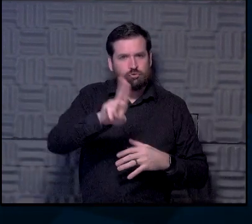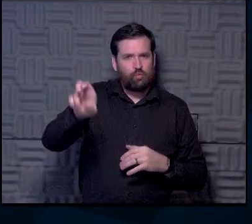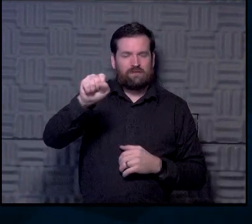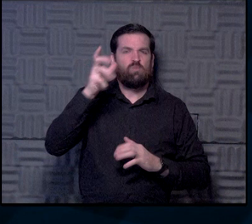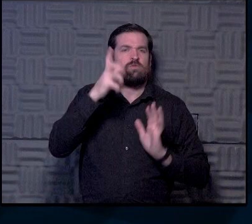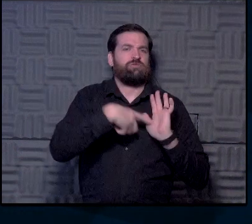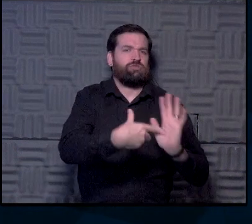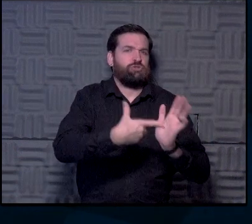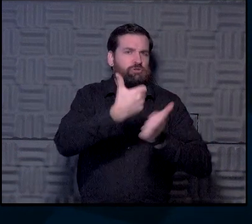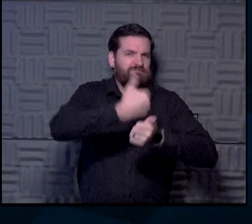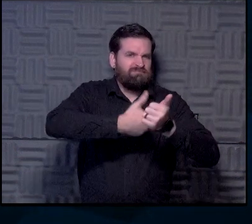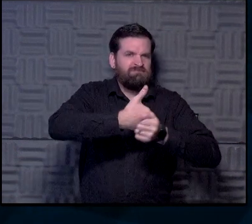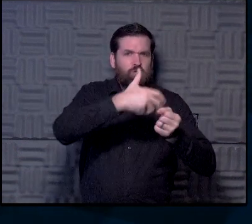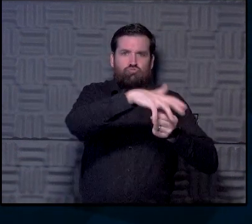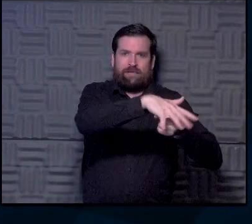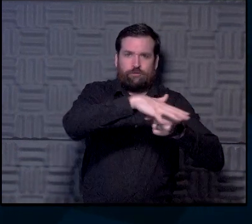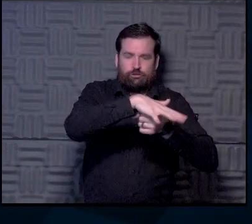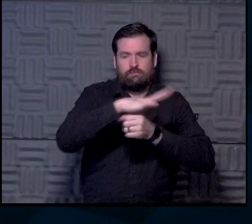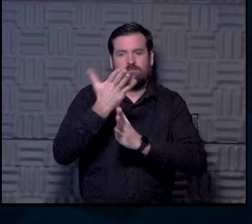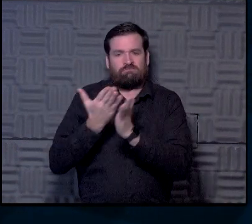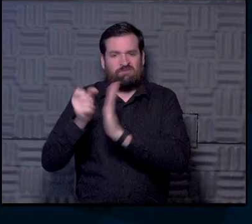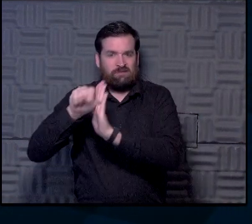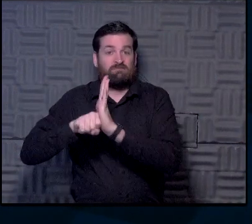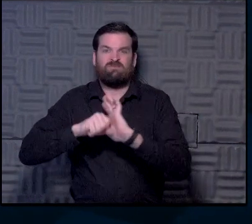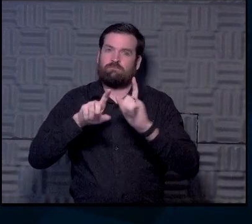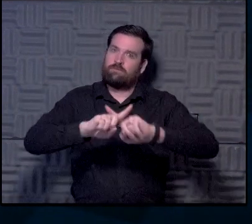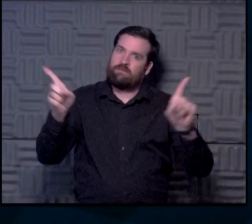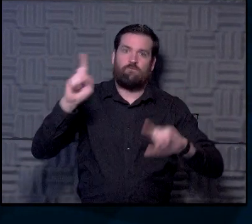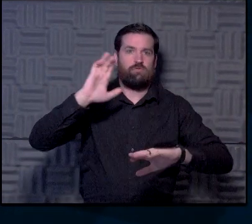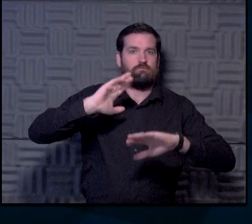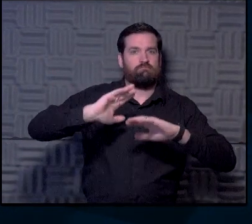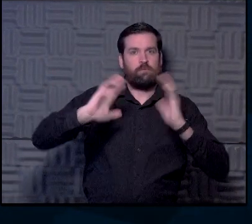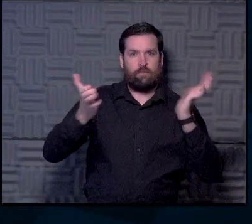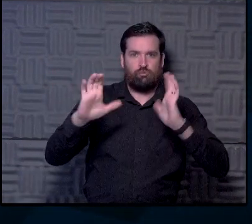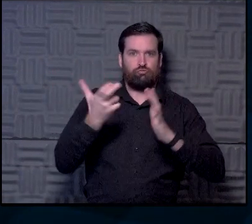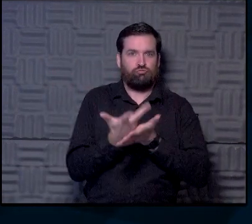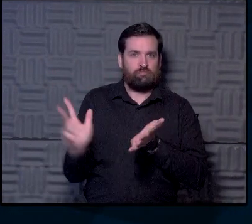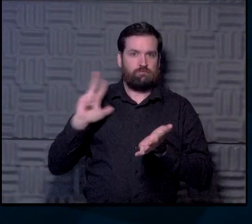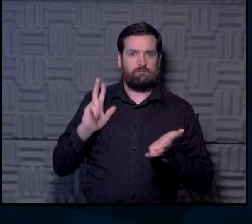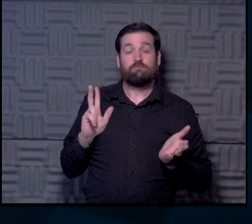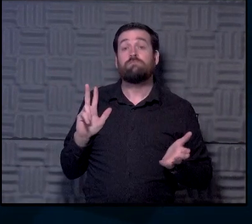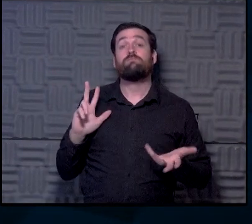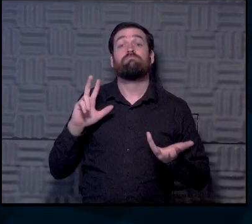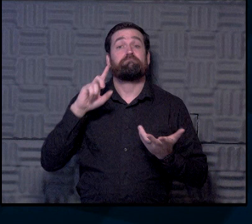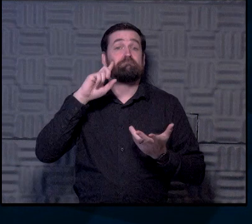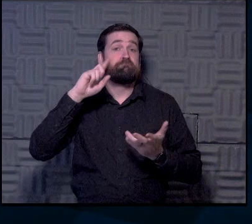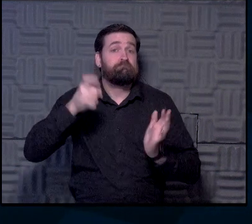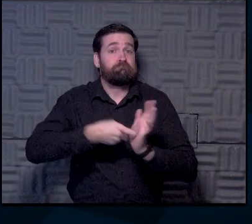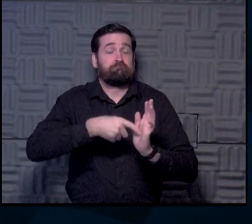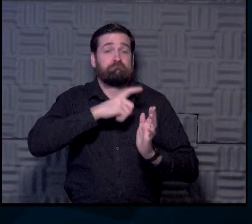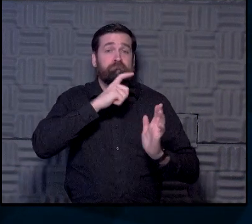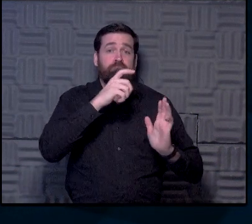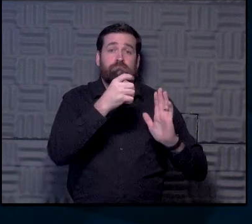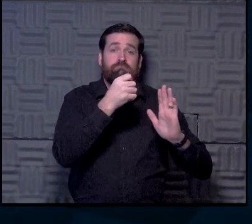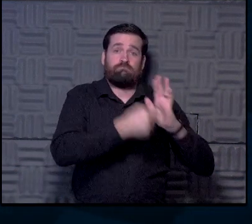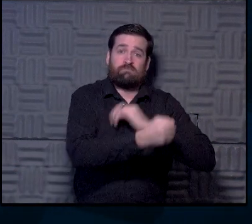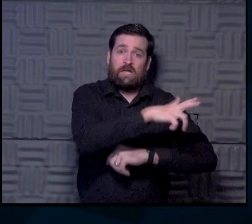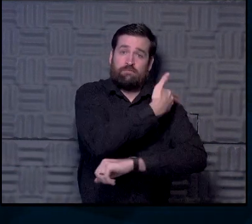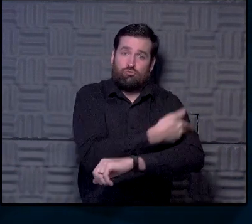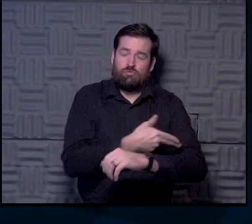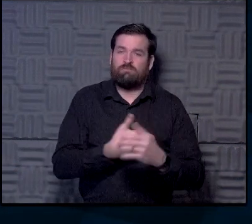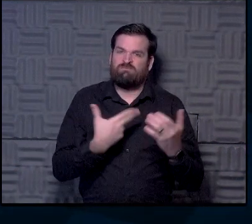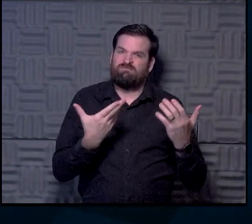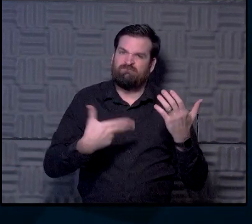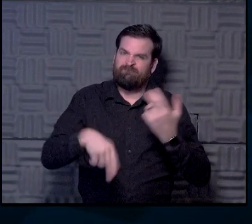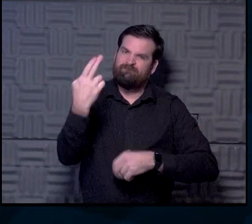there are really some differences from even 2 or 3 weeks ago. The hospitalization values you can see are the highest they've ever been, and